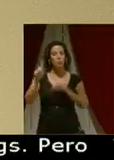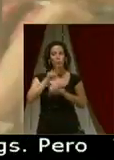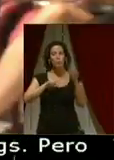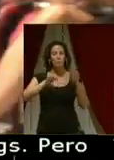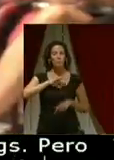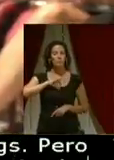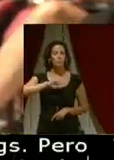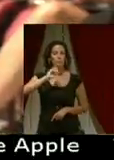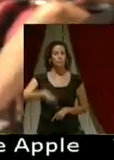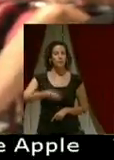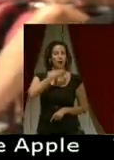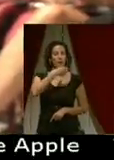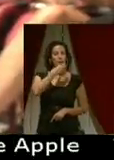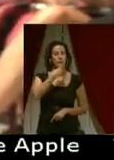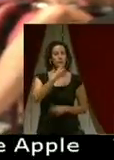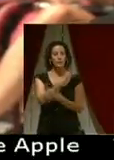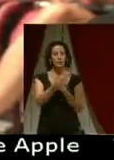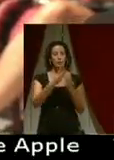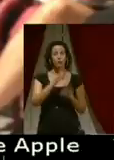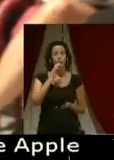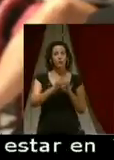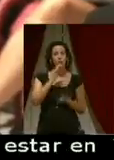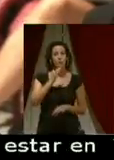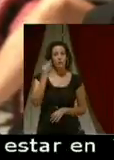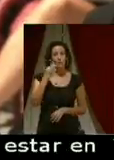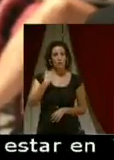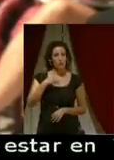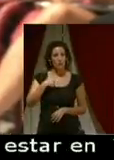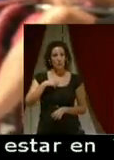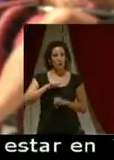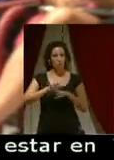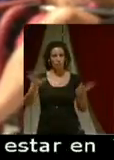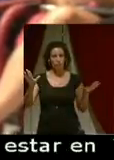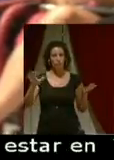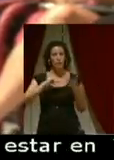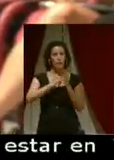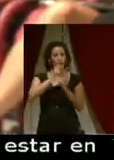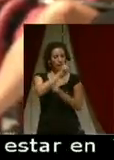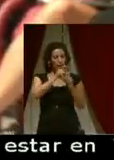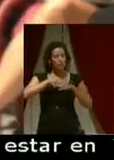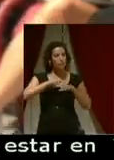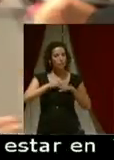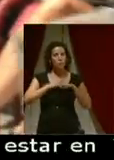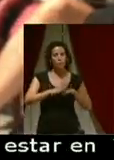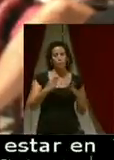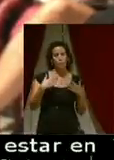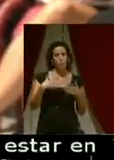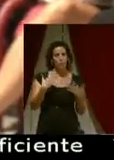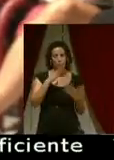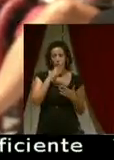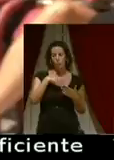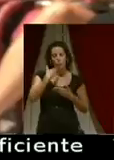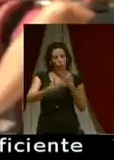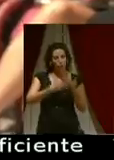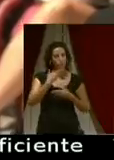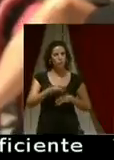But the directors of Apple say that this needs to be launched on the 17th September, even if engineers haven't